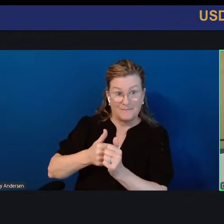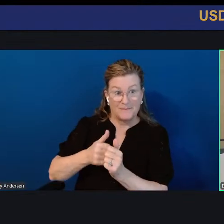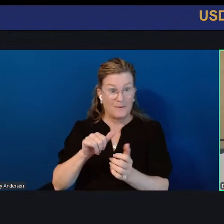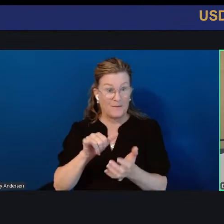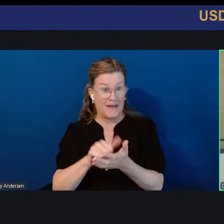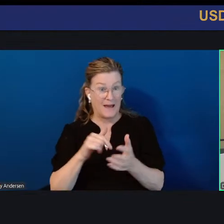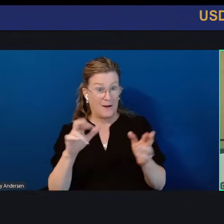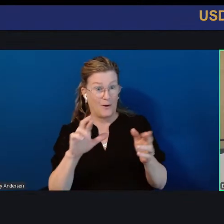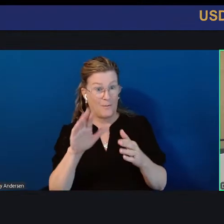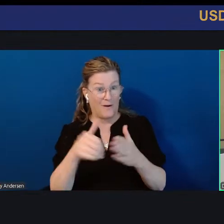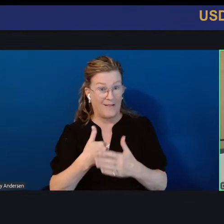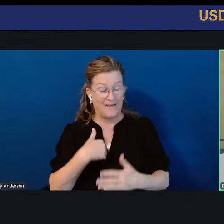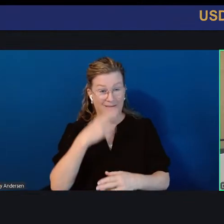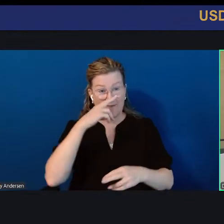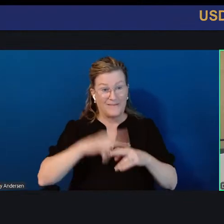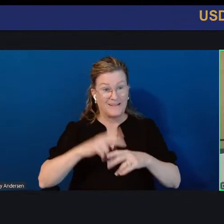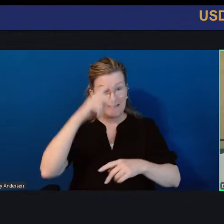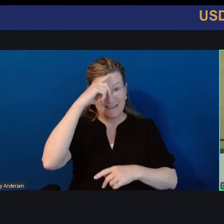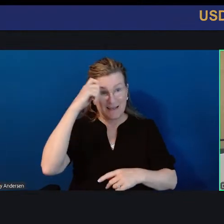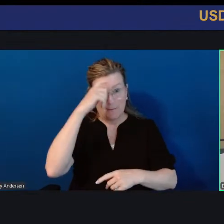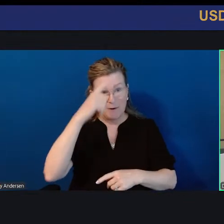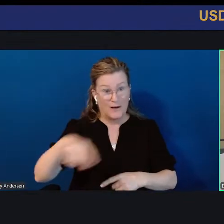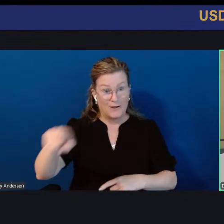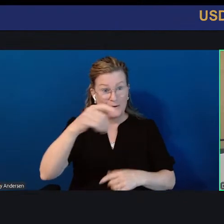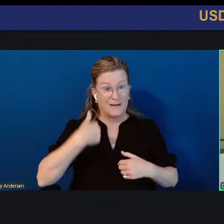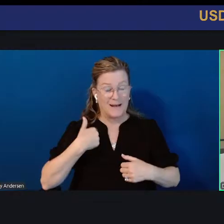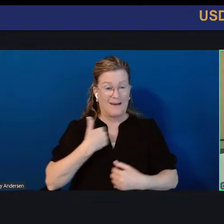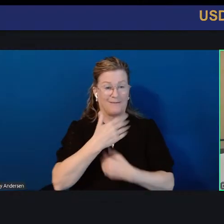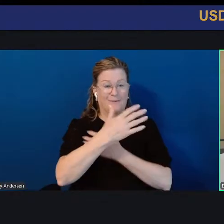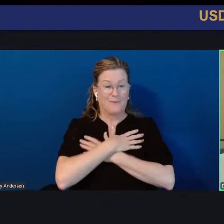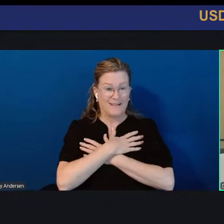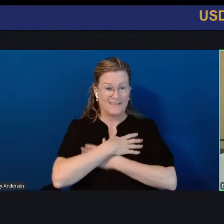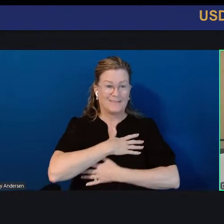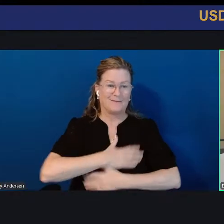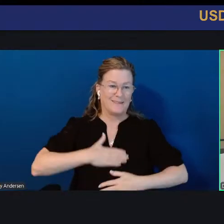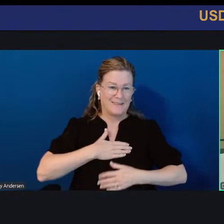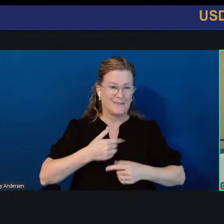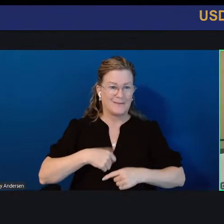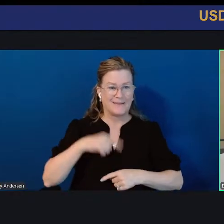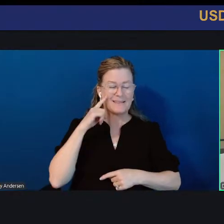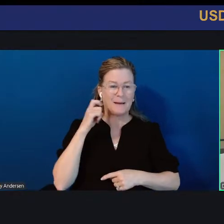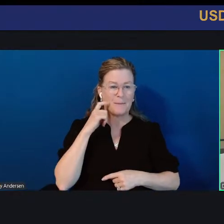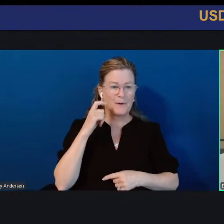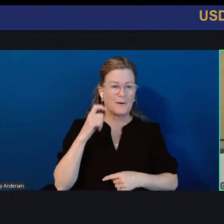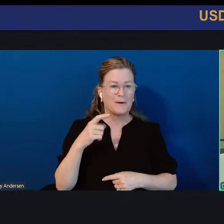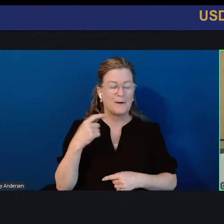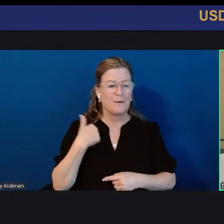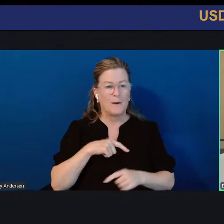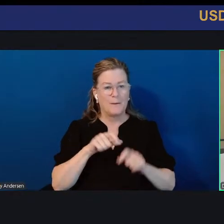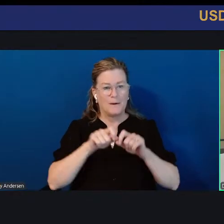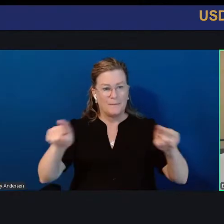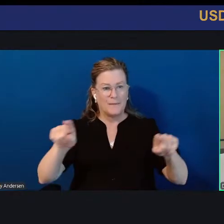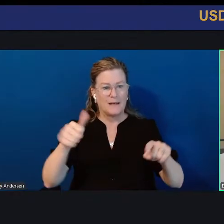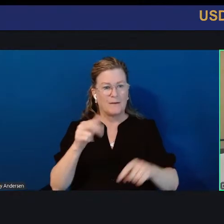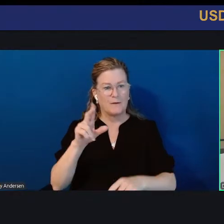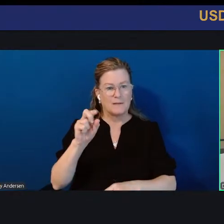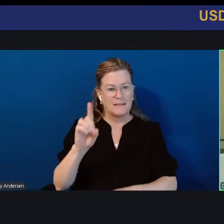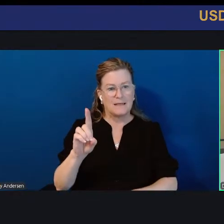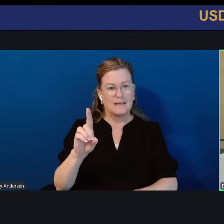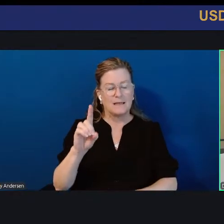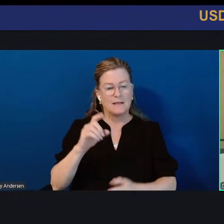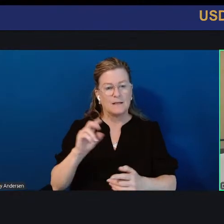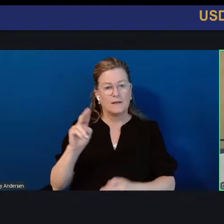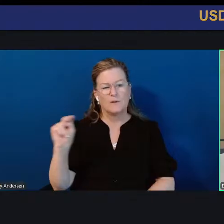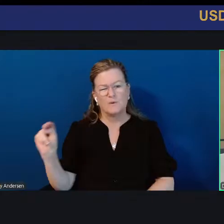hope you all have a fun summer and you guys get to have some rest and relaxation over the summer. We'll send out another USD newsletter